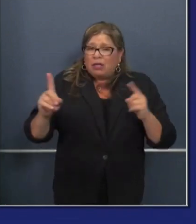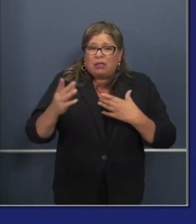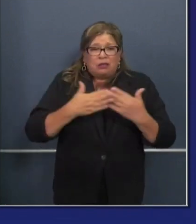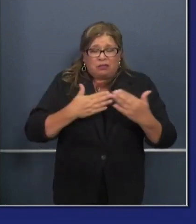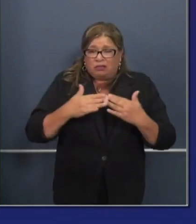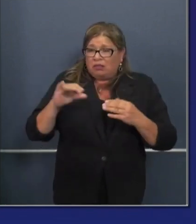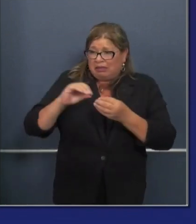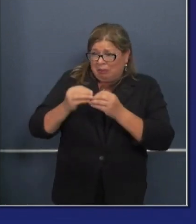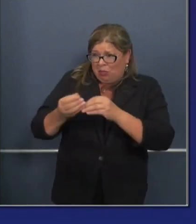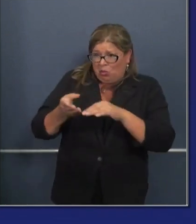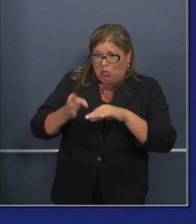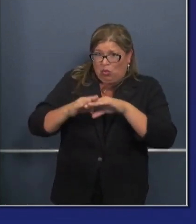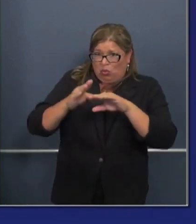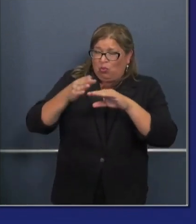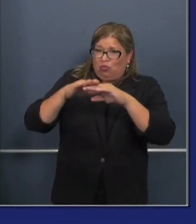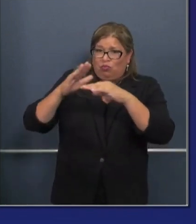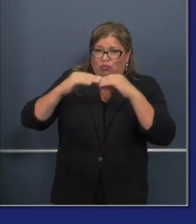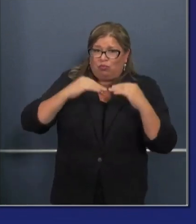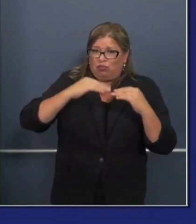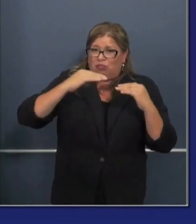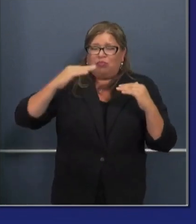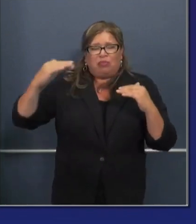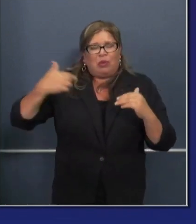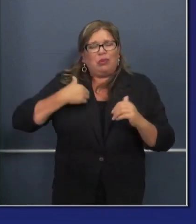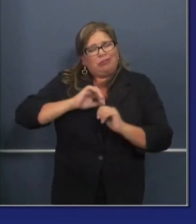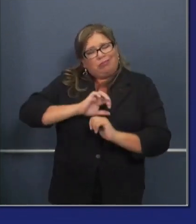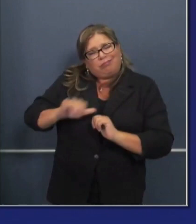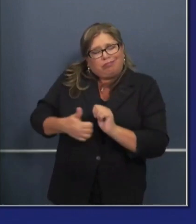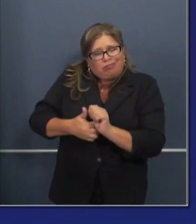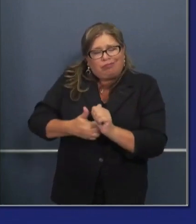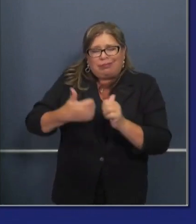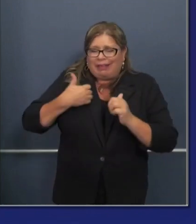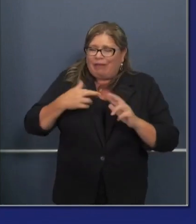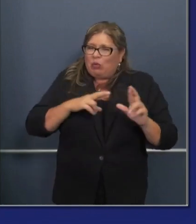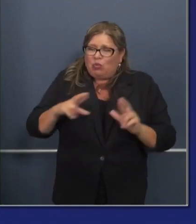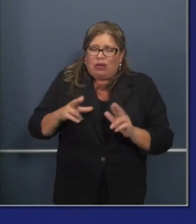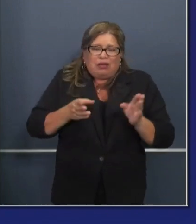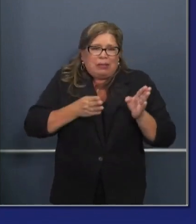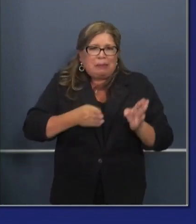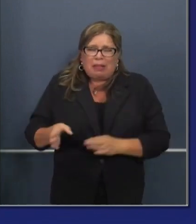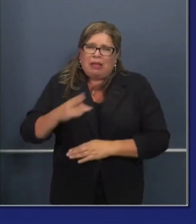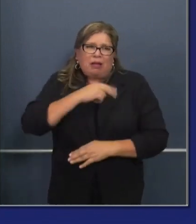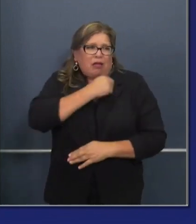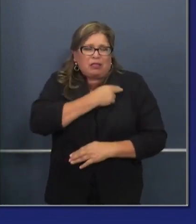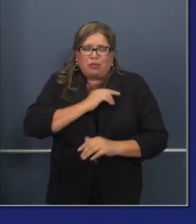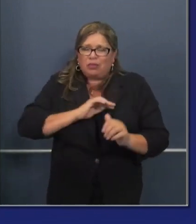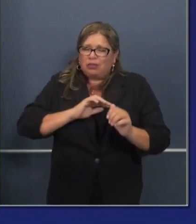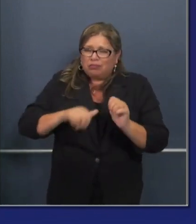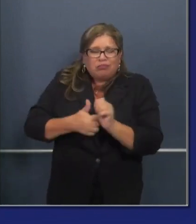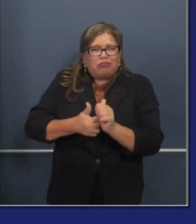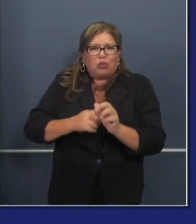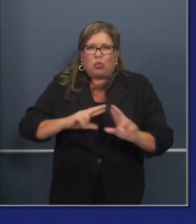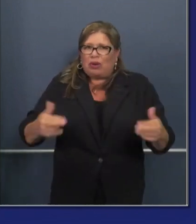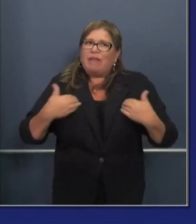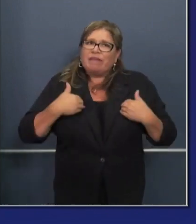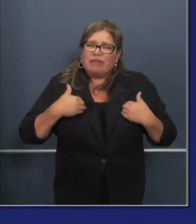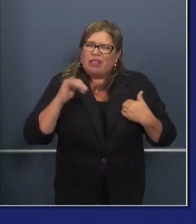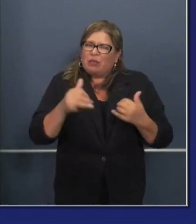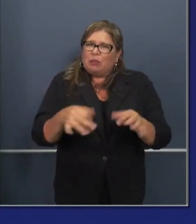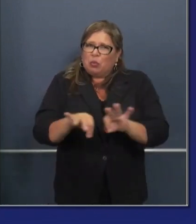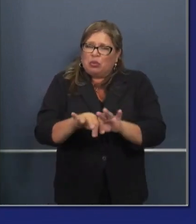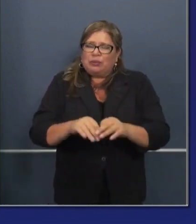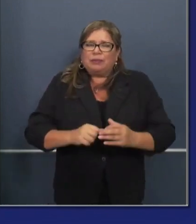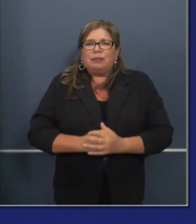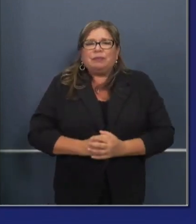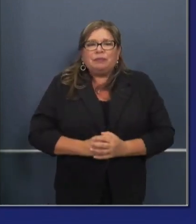in hospitalizations and ICUs, and that is important. So that's the framework so